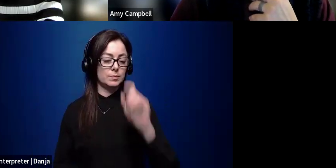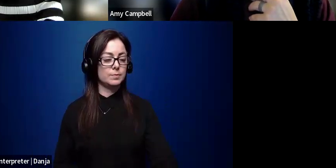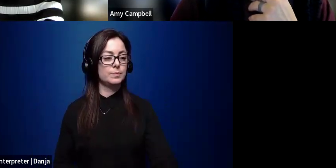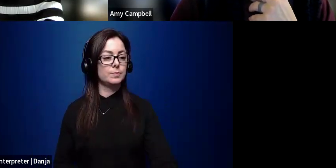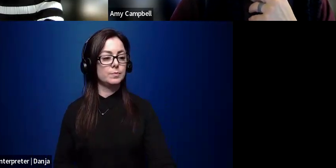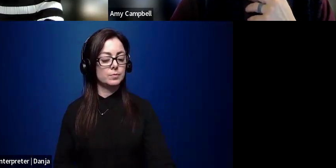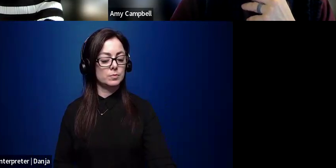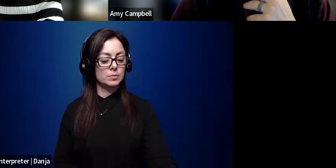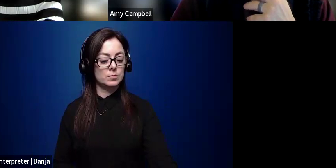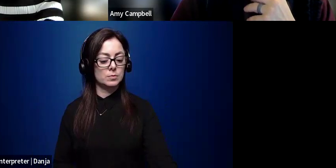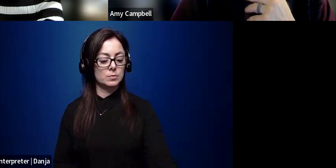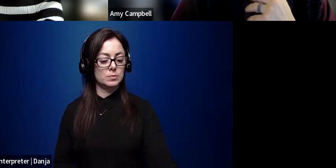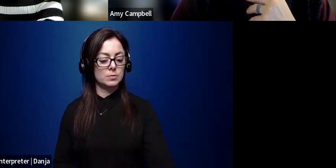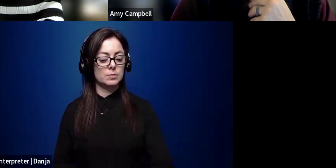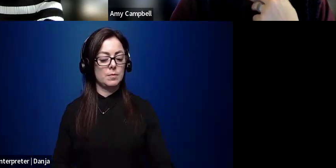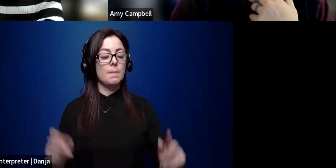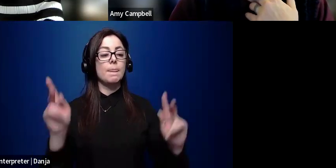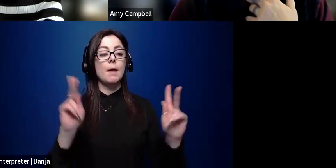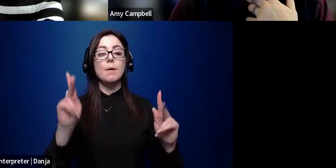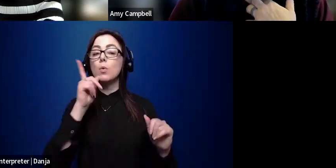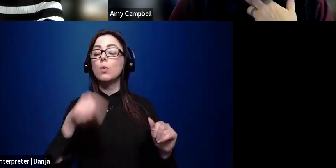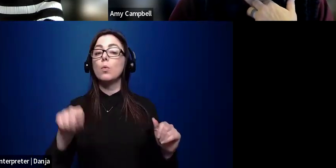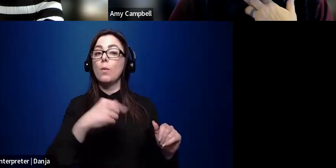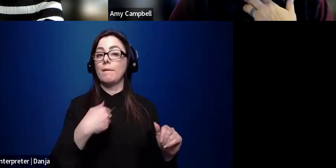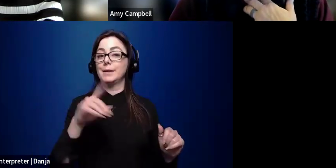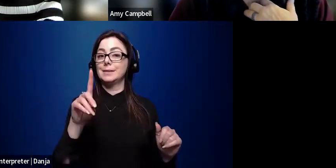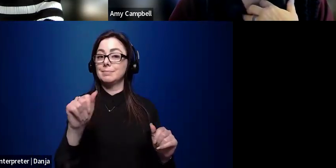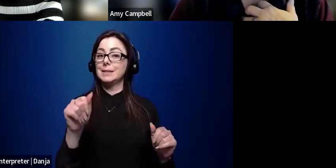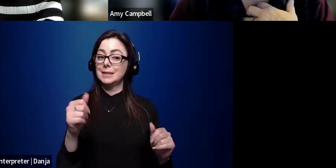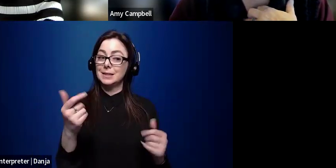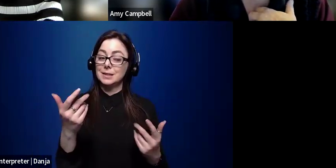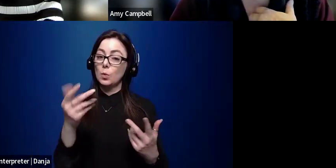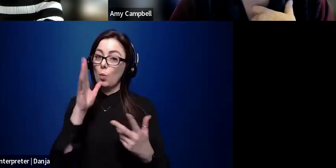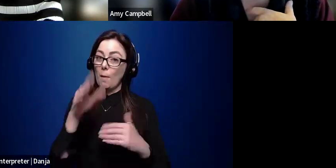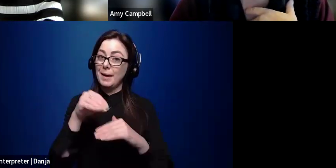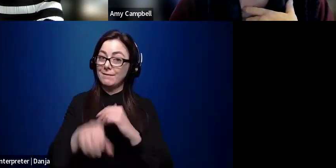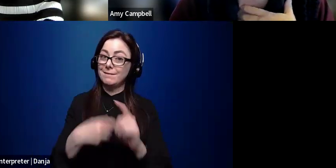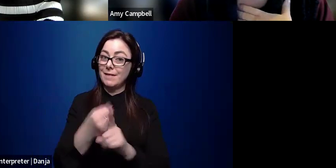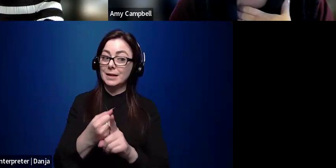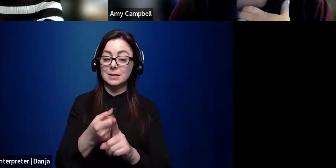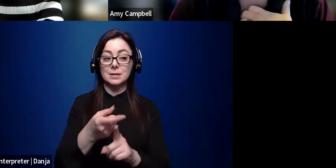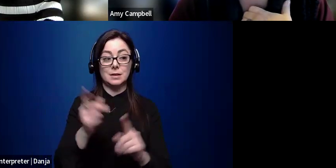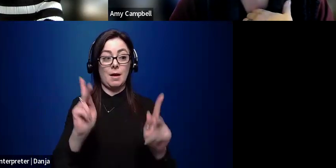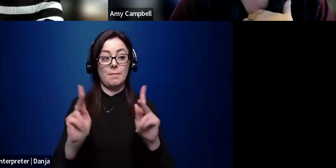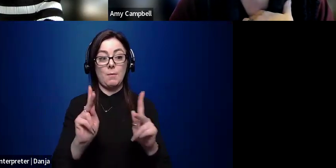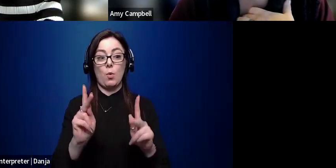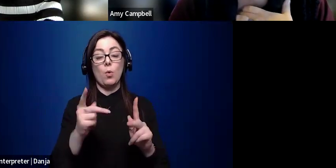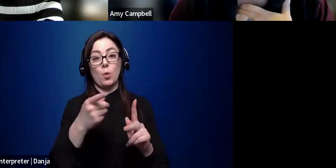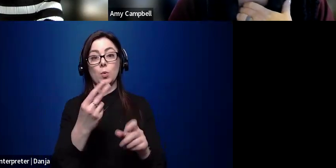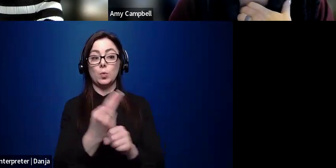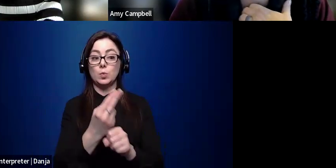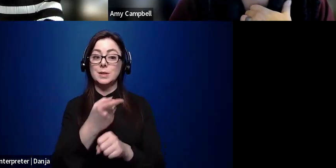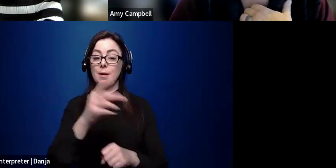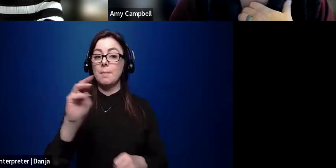And people with disabilities have a outsized impact on this. So people that are on these plans will be impacted.